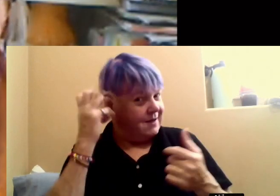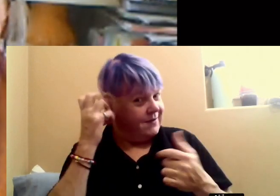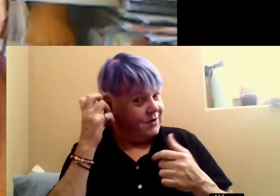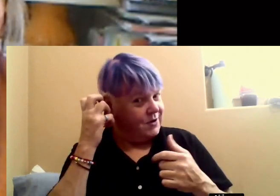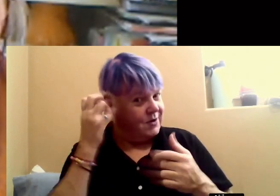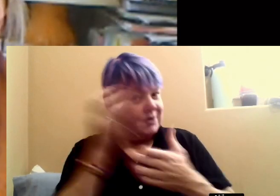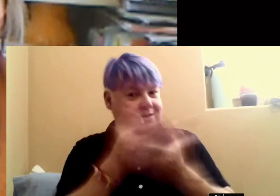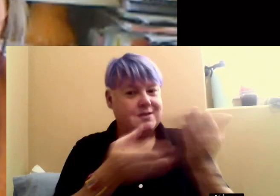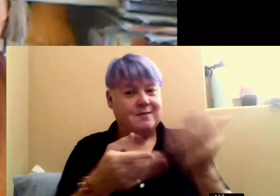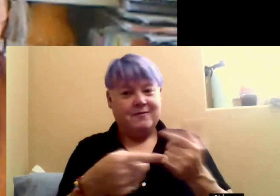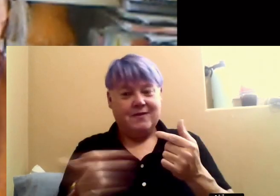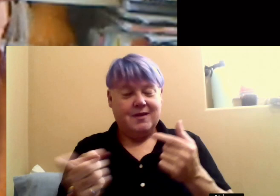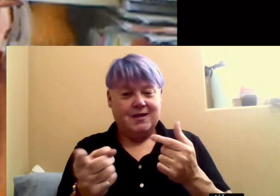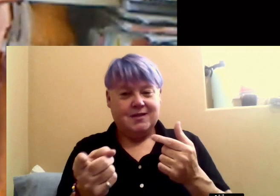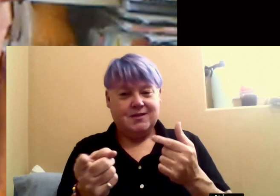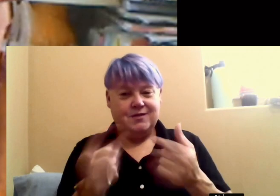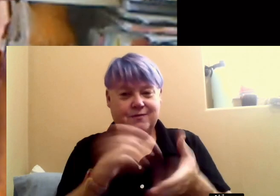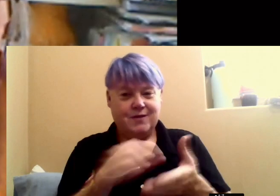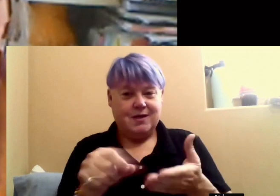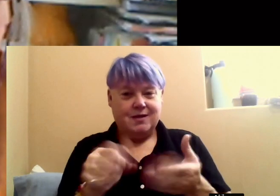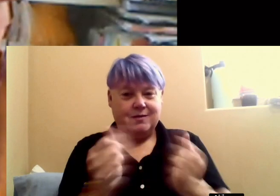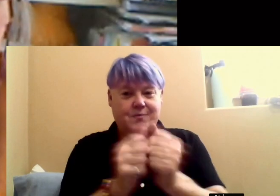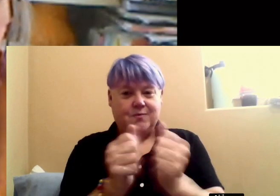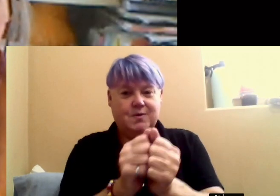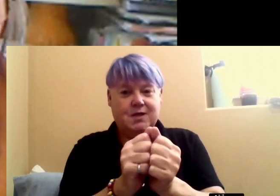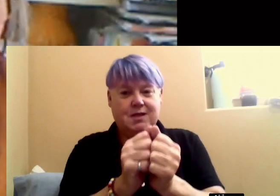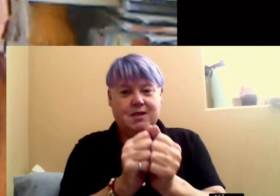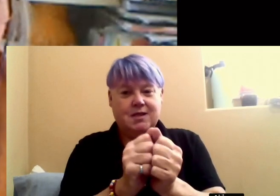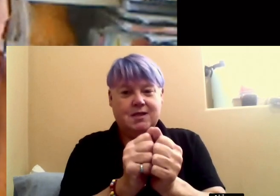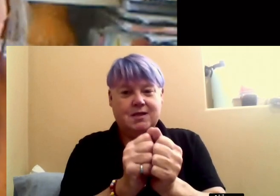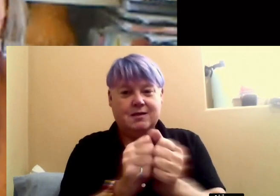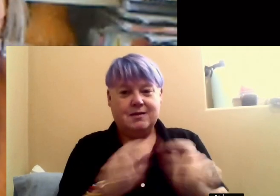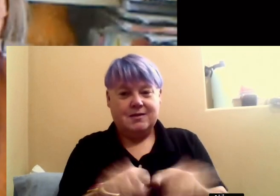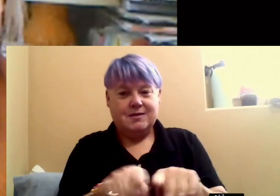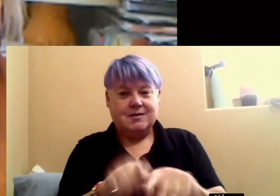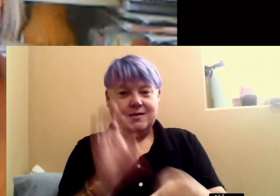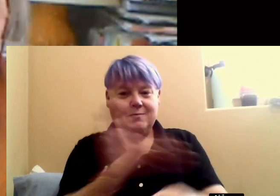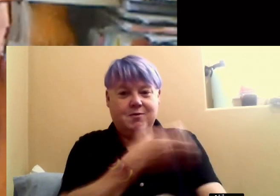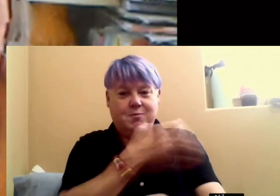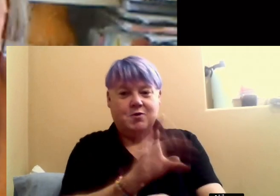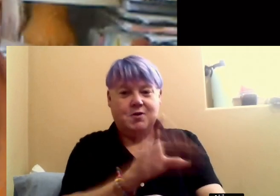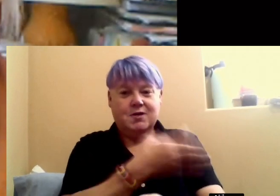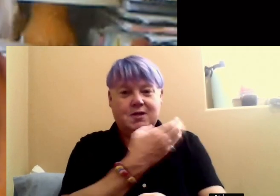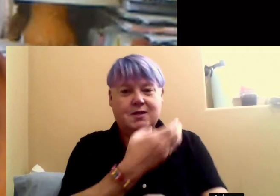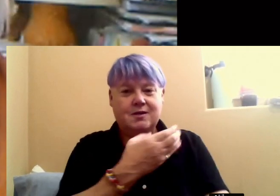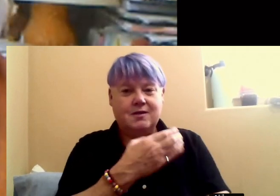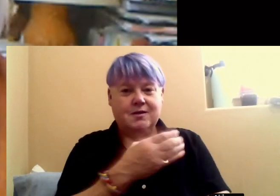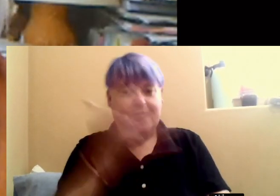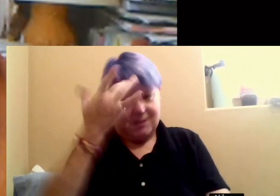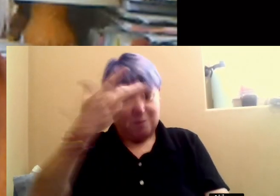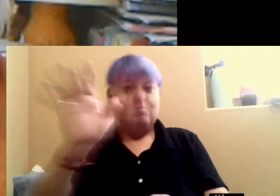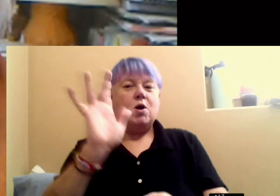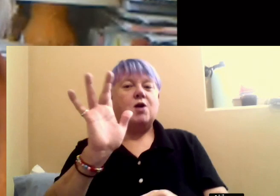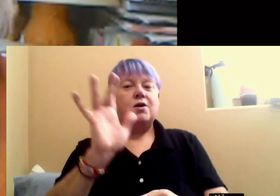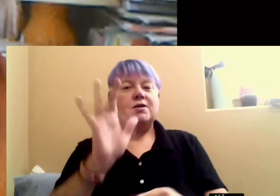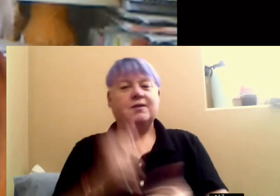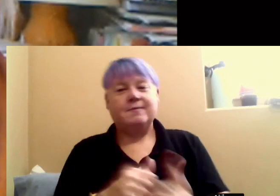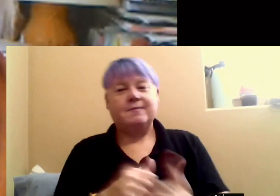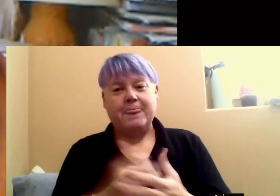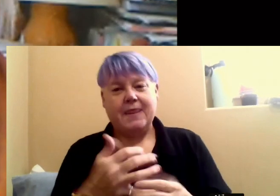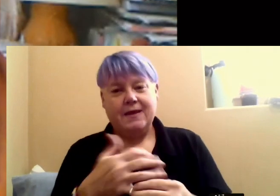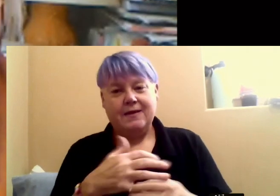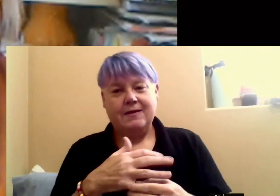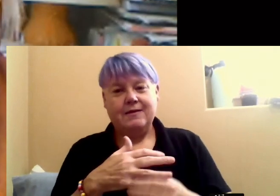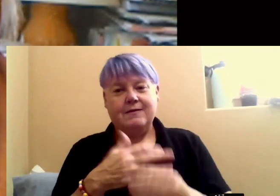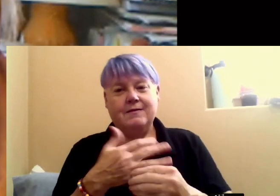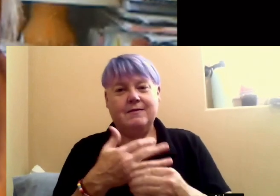some of the stuff you've done with, if not the same composer, another composer. It's brilliant. It's truly brilliant. Here's